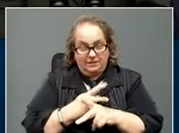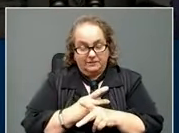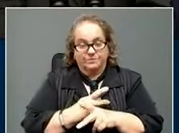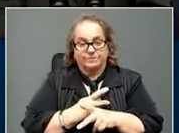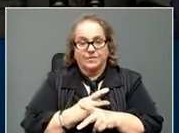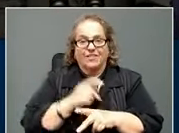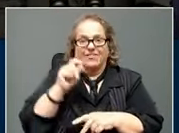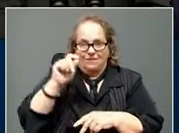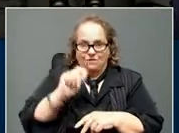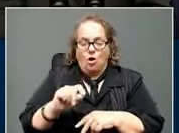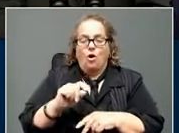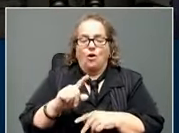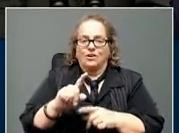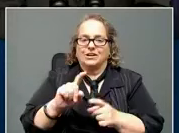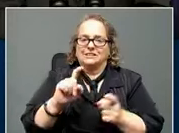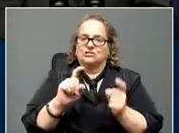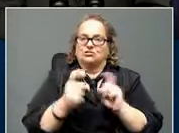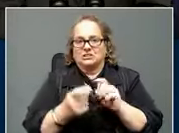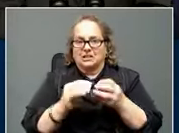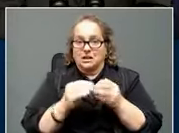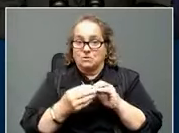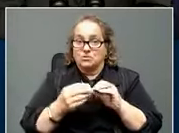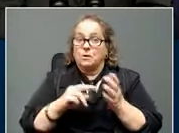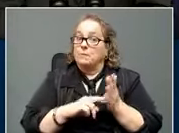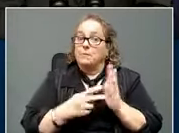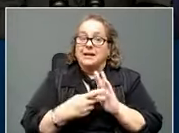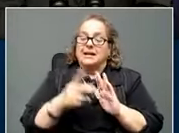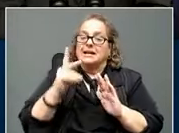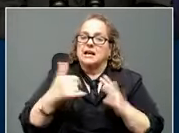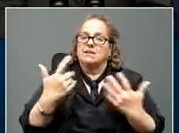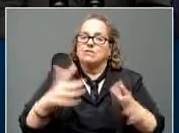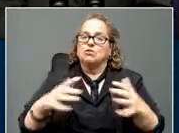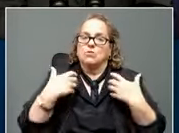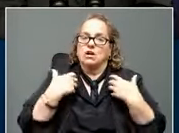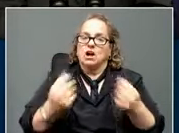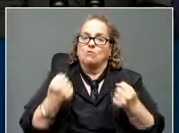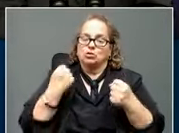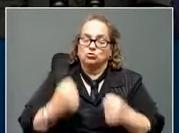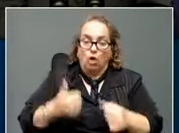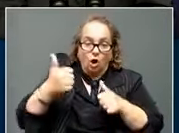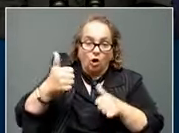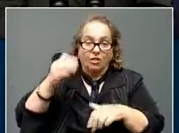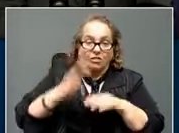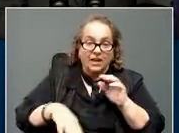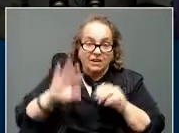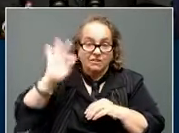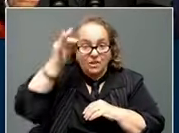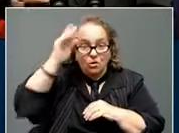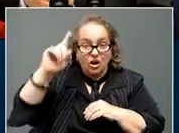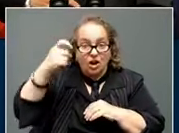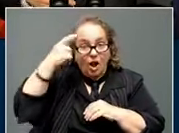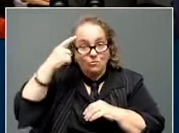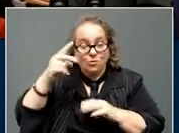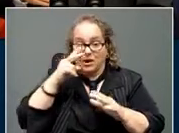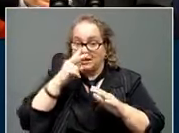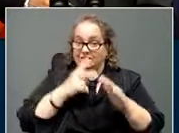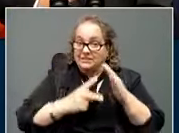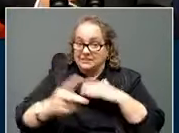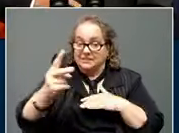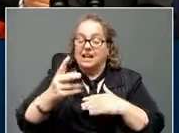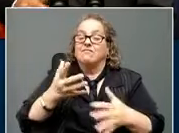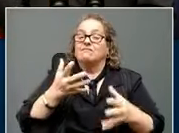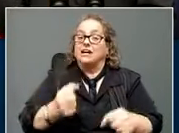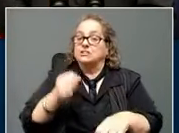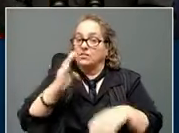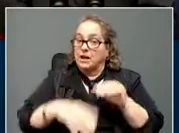numbers. In other words, Kentucky has recovered stronger than the federal government anticipated, faster than most, and it impacted a little bit on